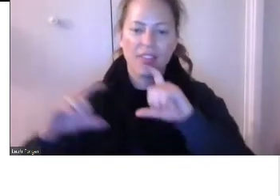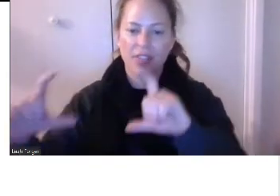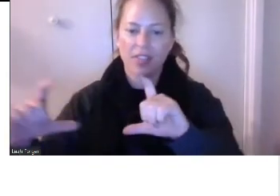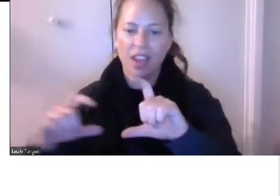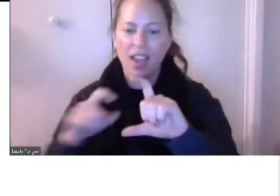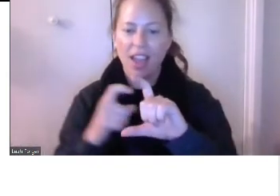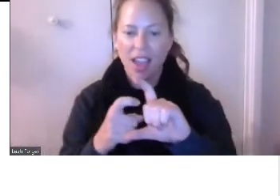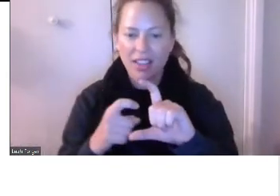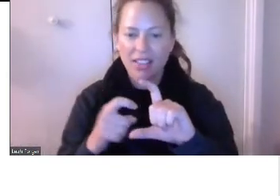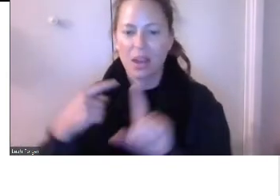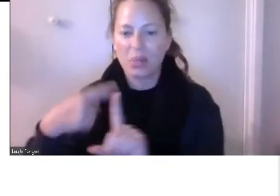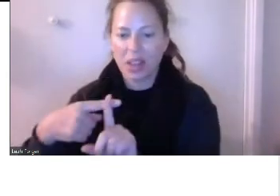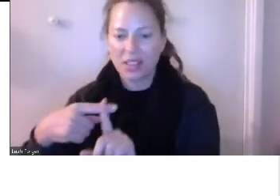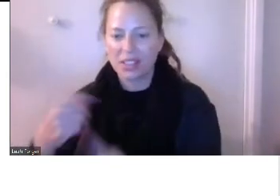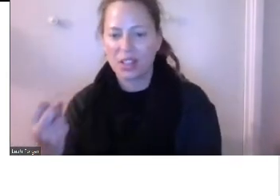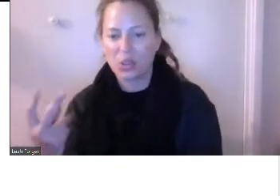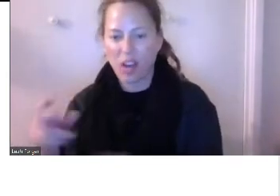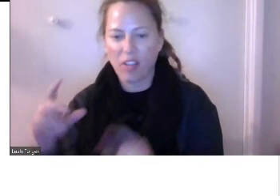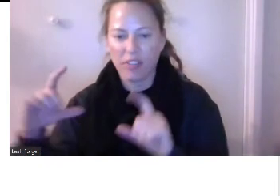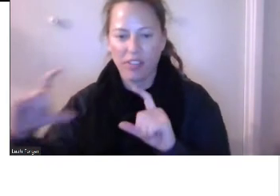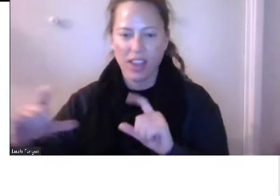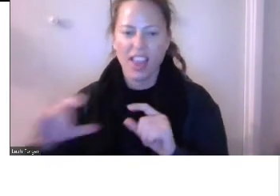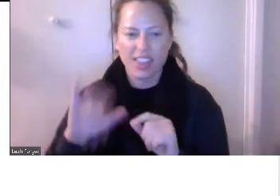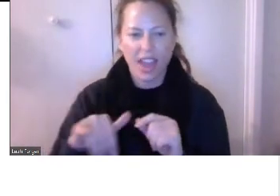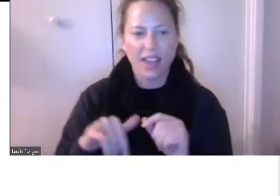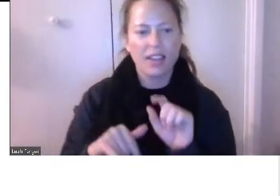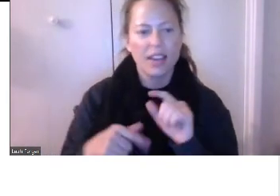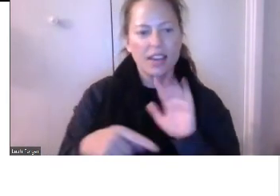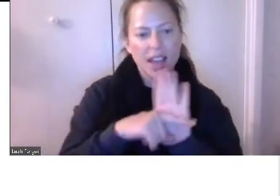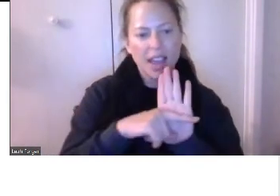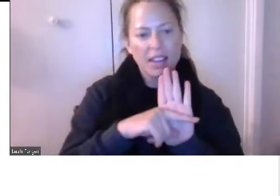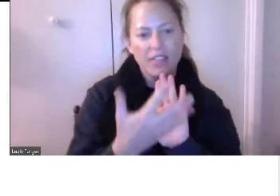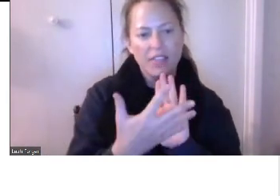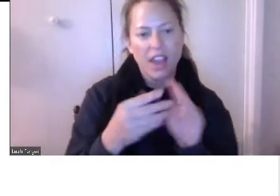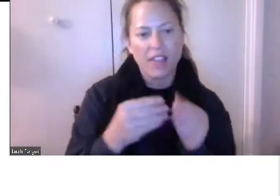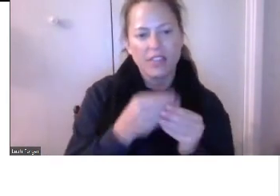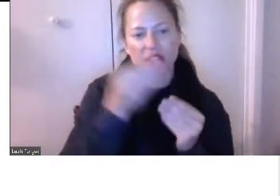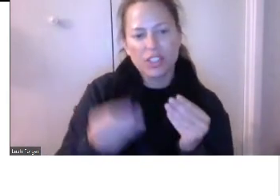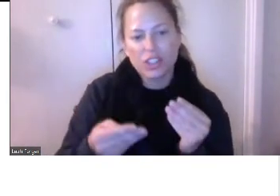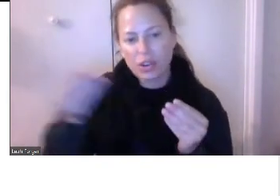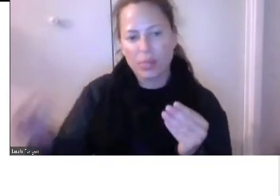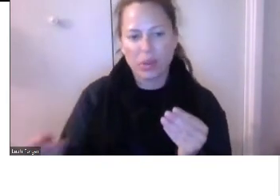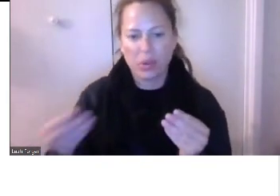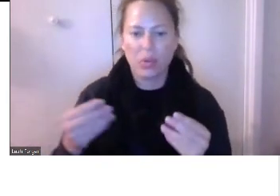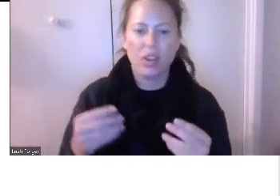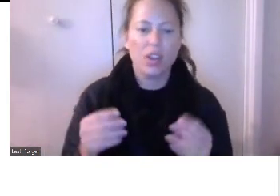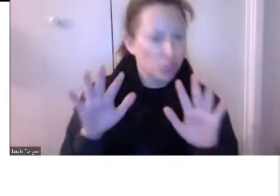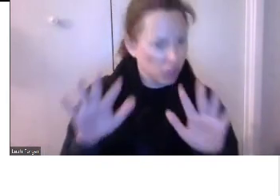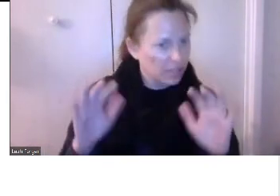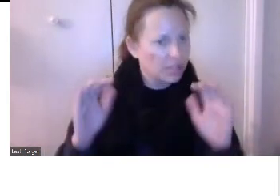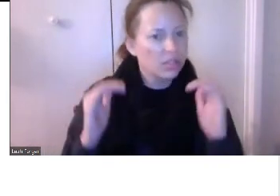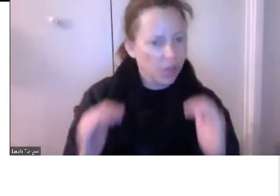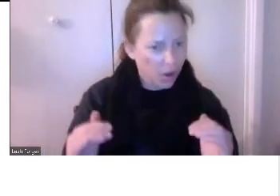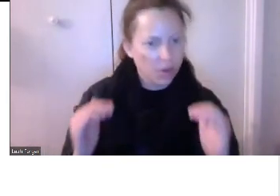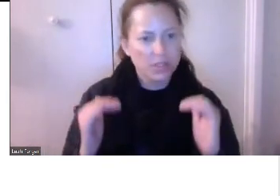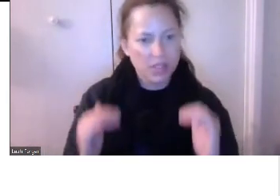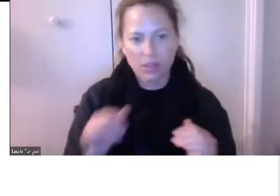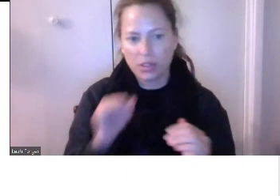you do the distributive property. And as you can see, I'm kind of doing one step at a time so I don't get lost in my